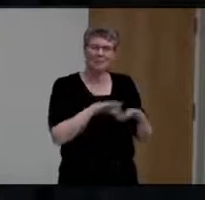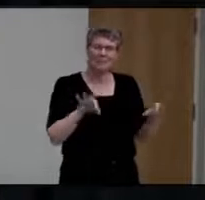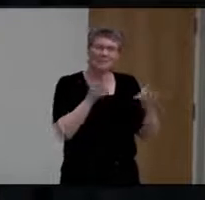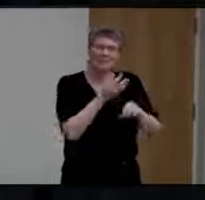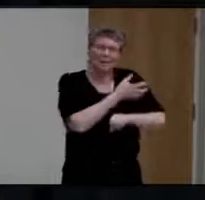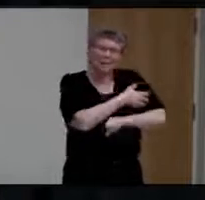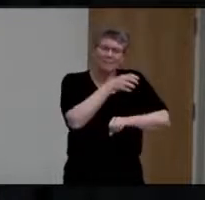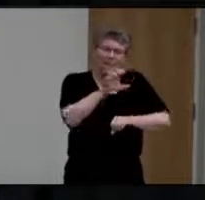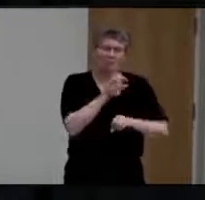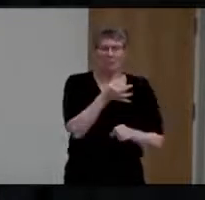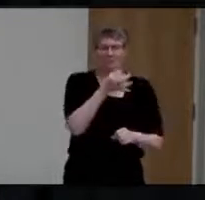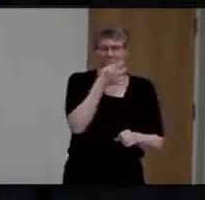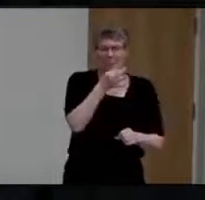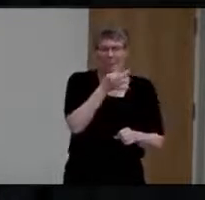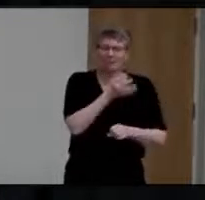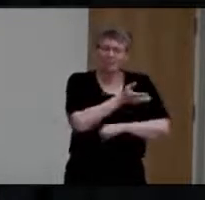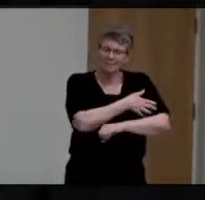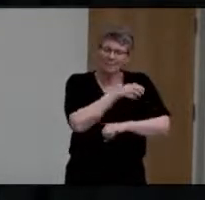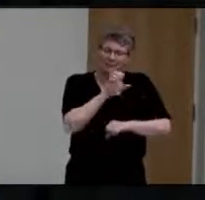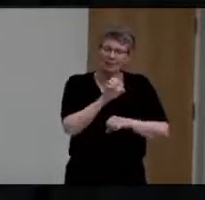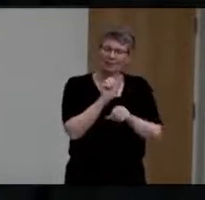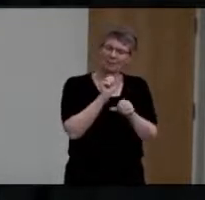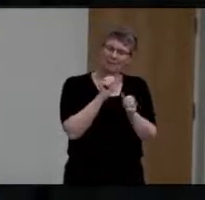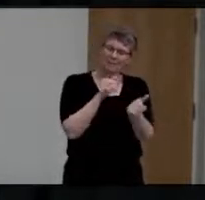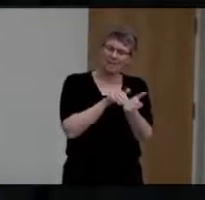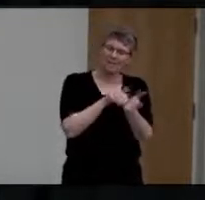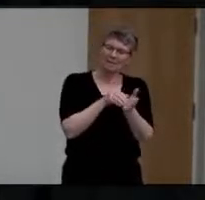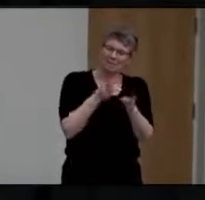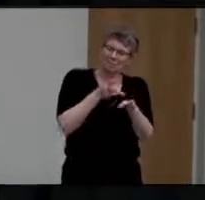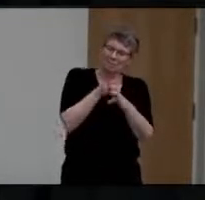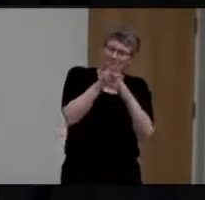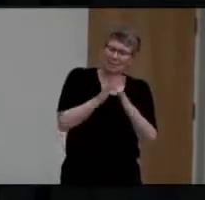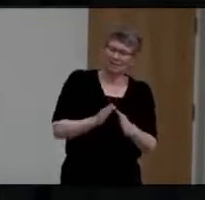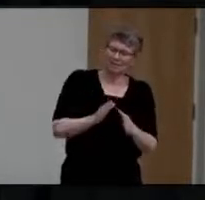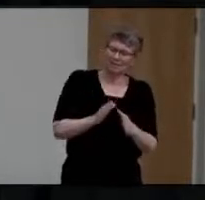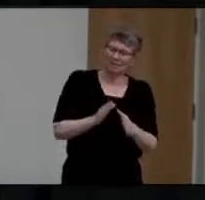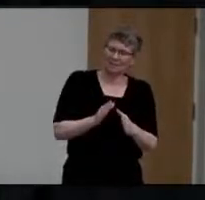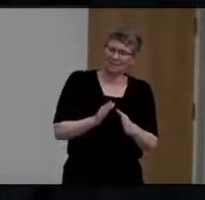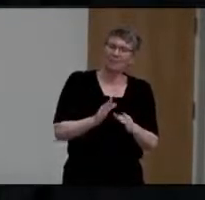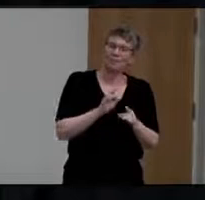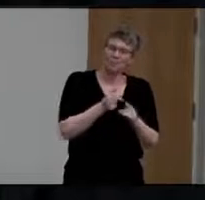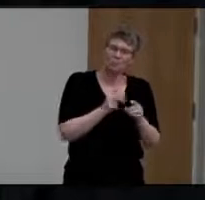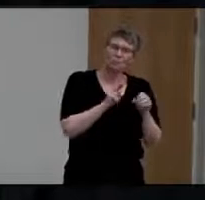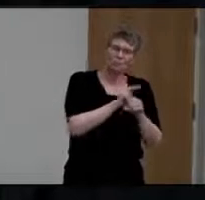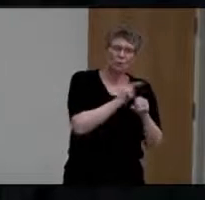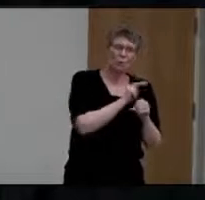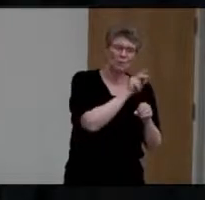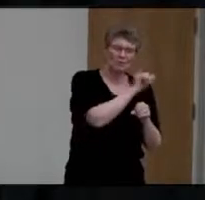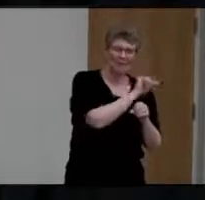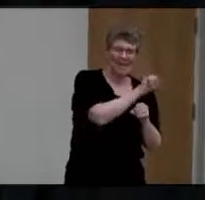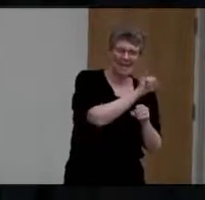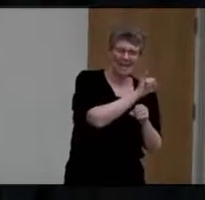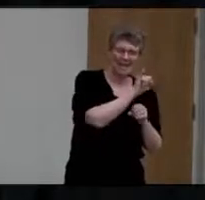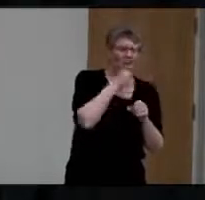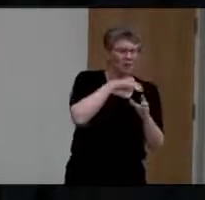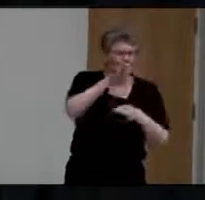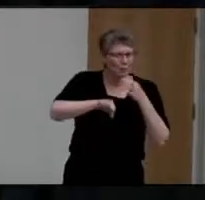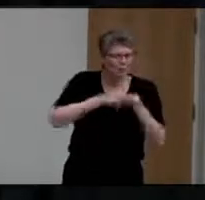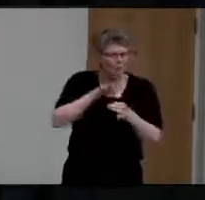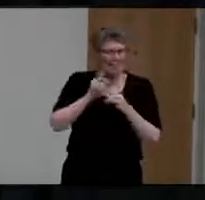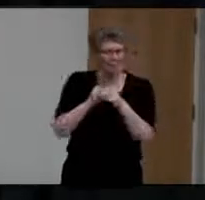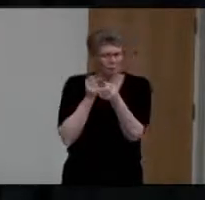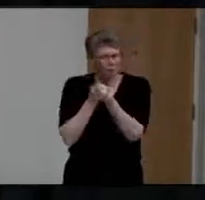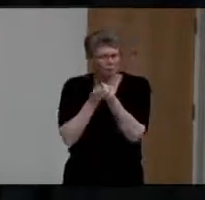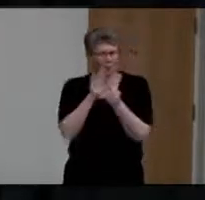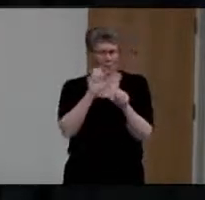medical professionals, right? And that's a situation where professionals retain a lot of autonomy and control. So saying that we can have